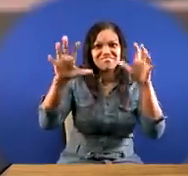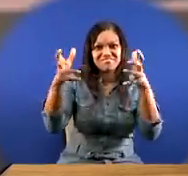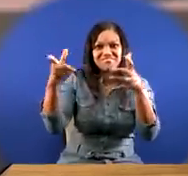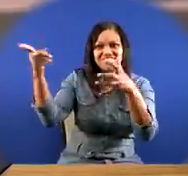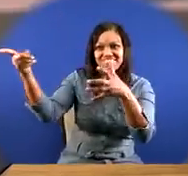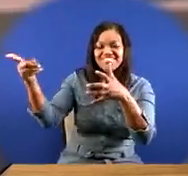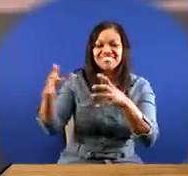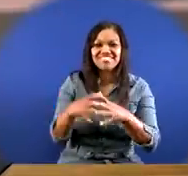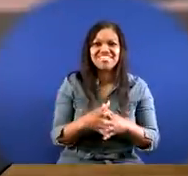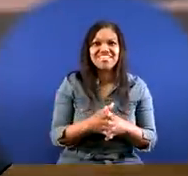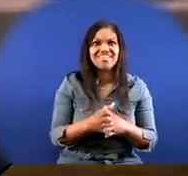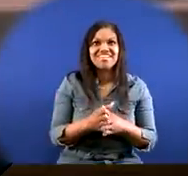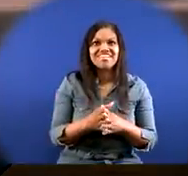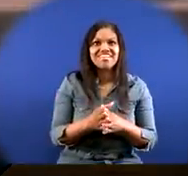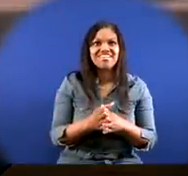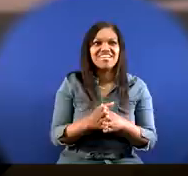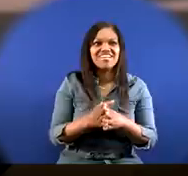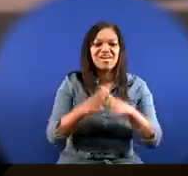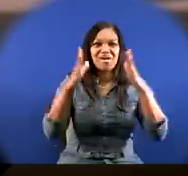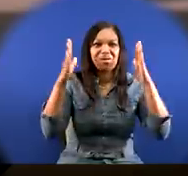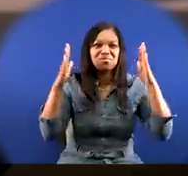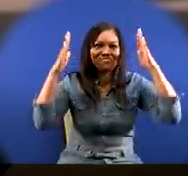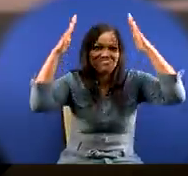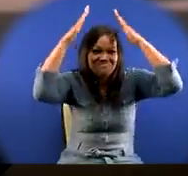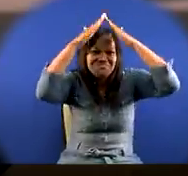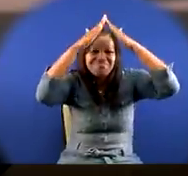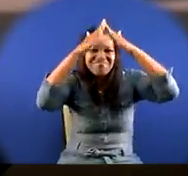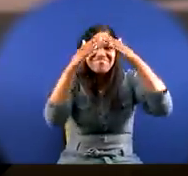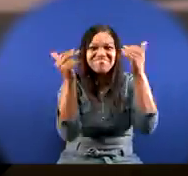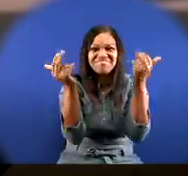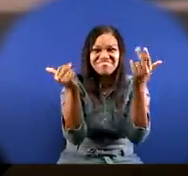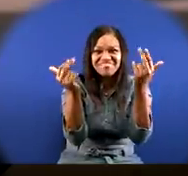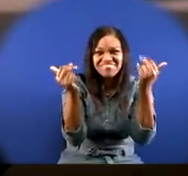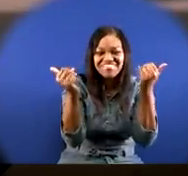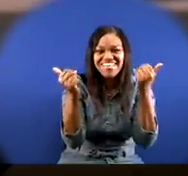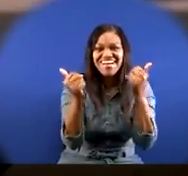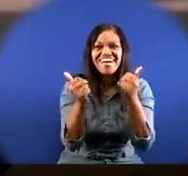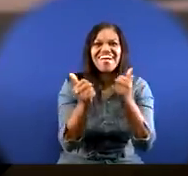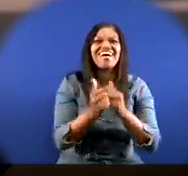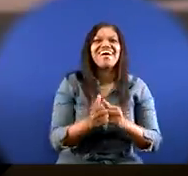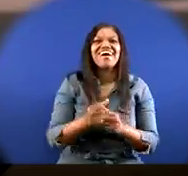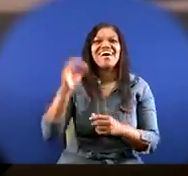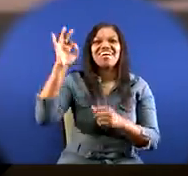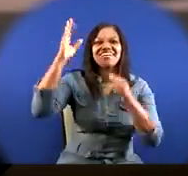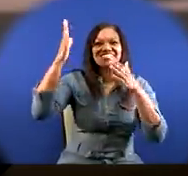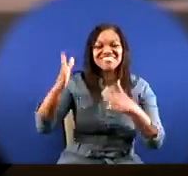and to our Pope and Bishop, Dr. Lawson,